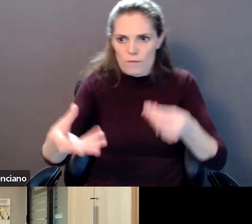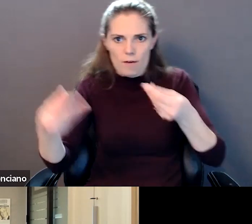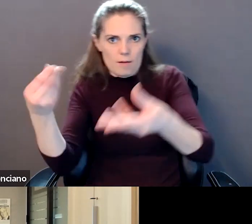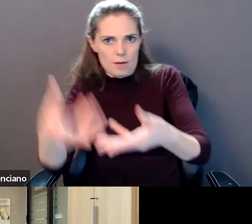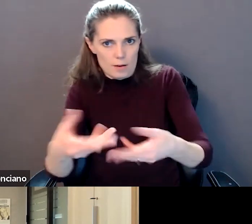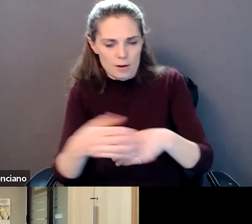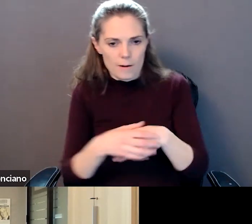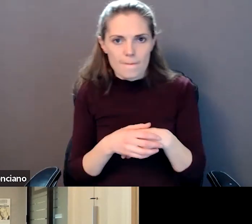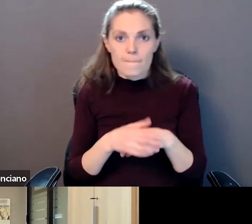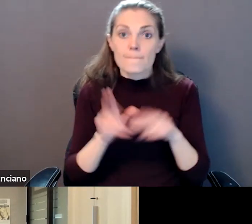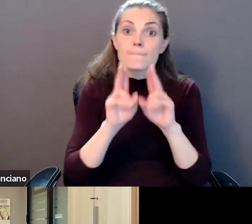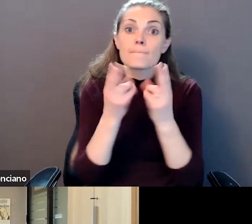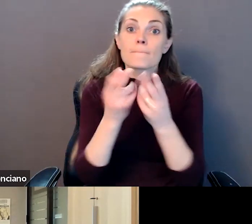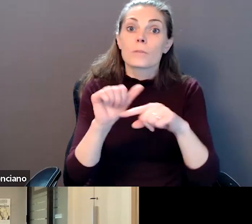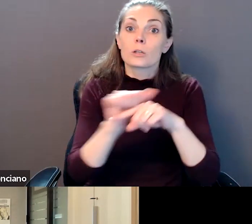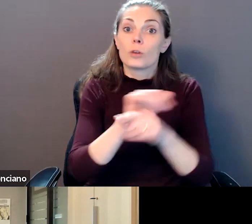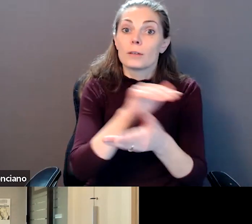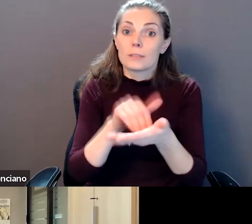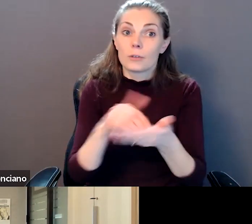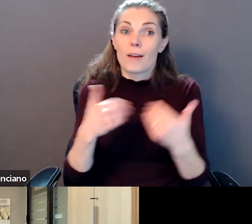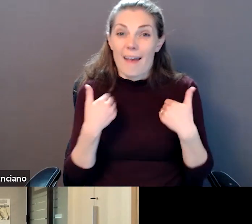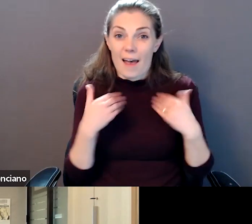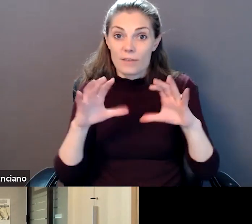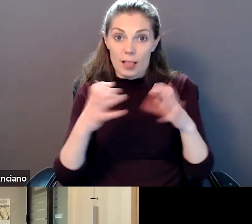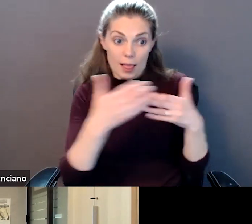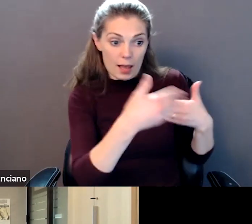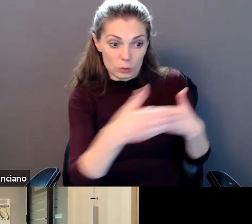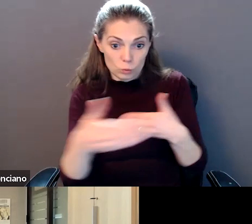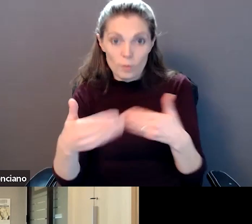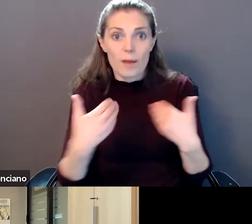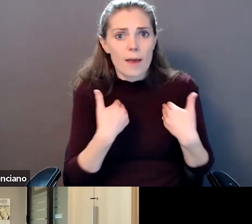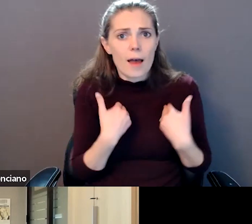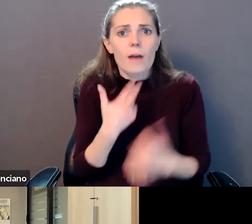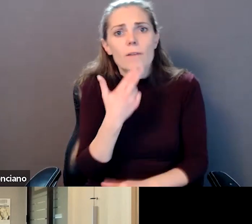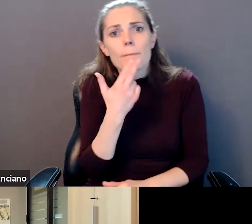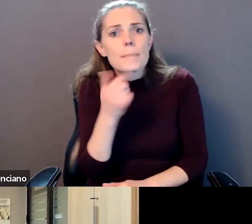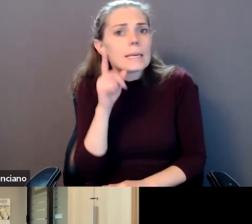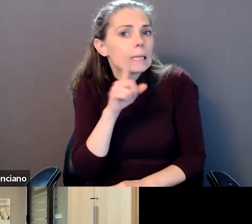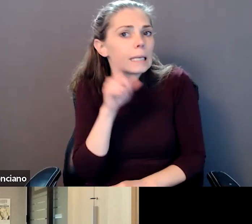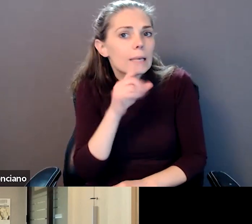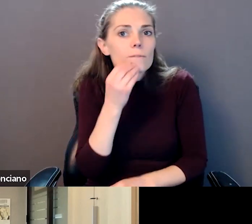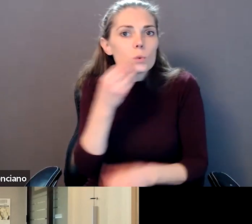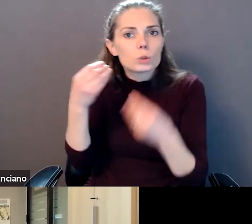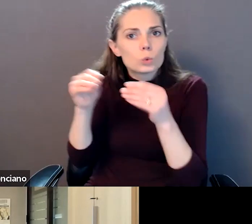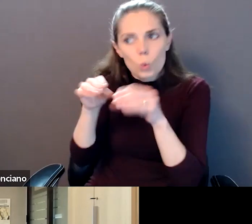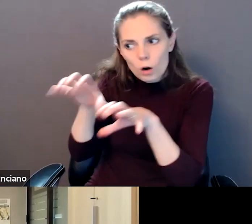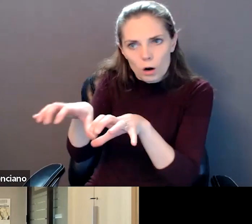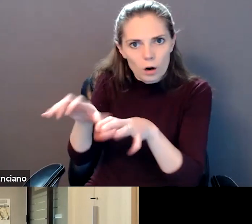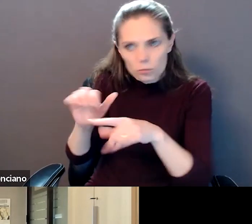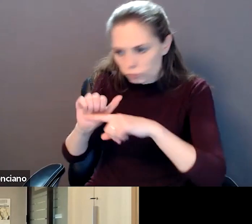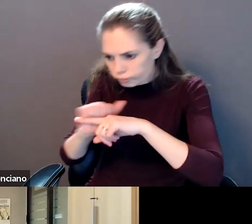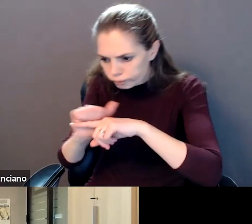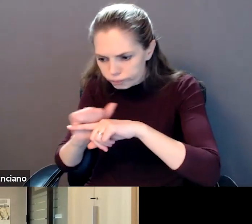mini classrooms and an actual mini grocery store, where individuals who are living with a disability may gain employment.